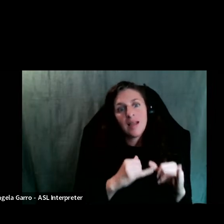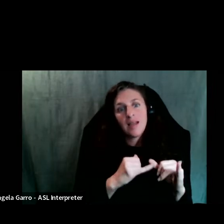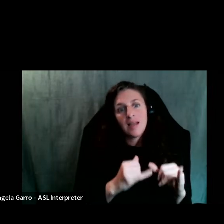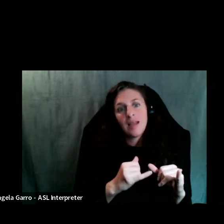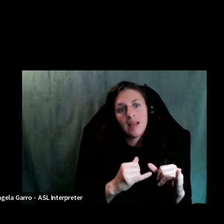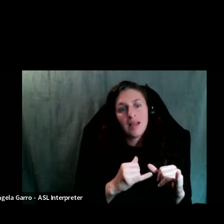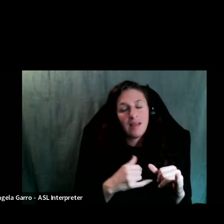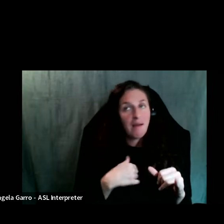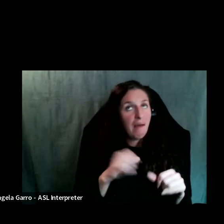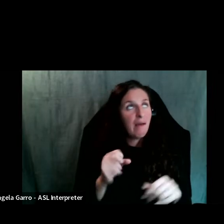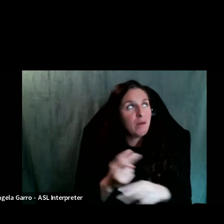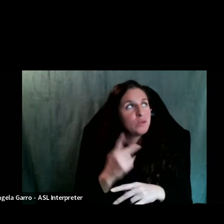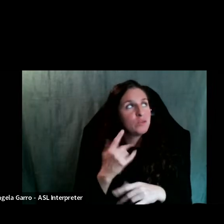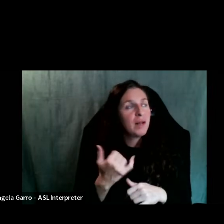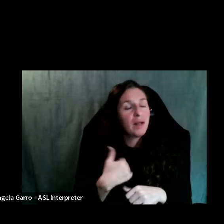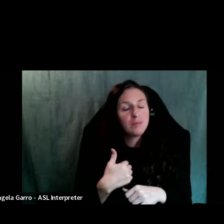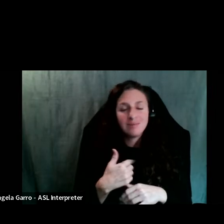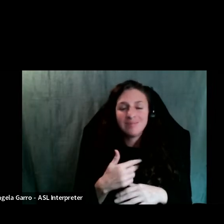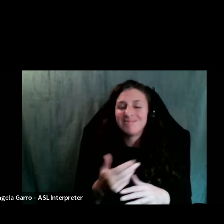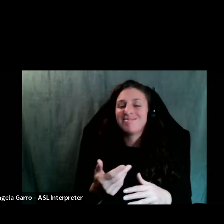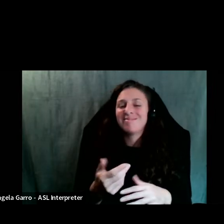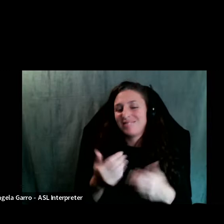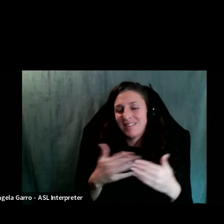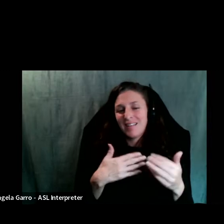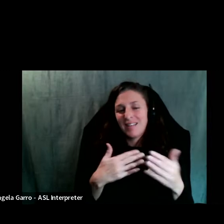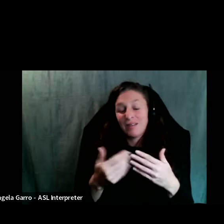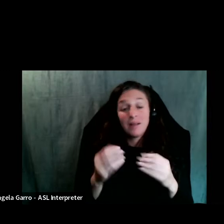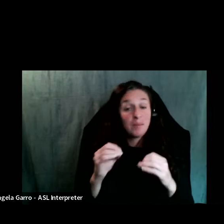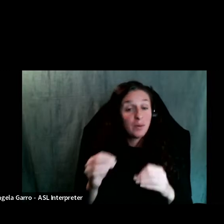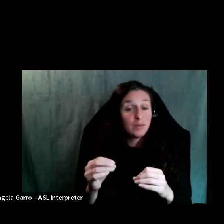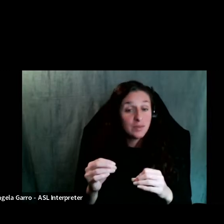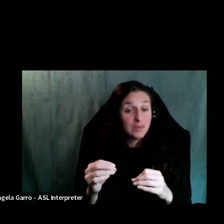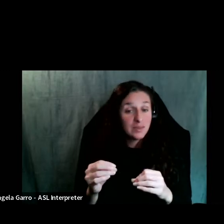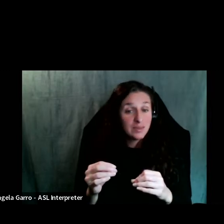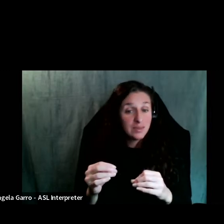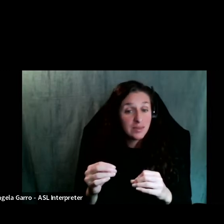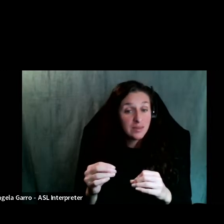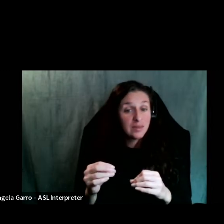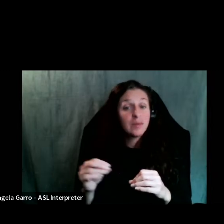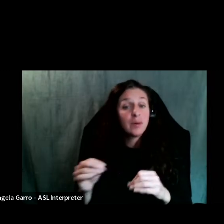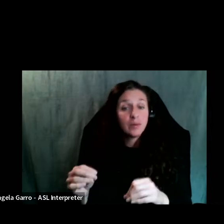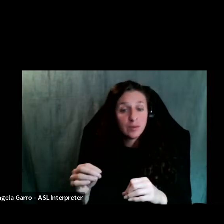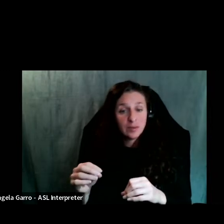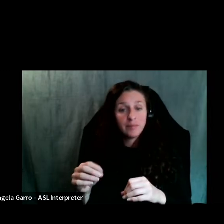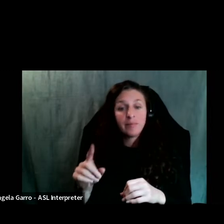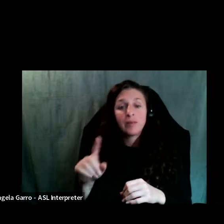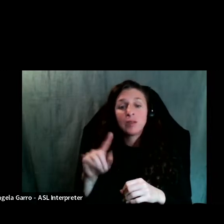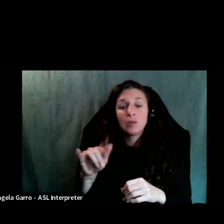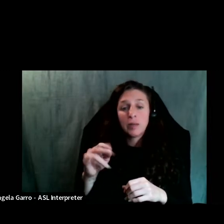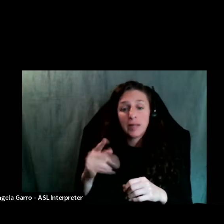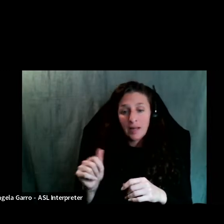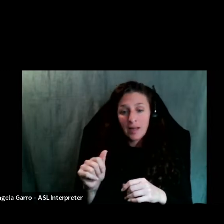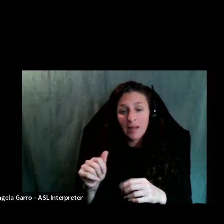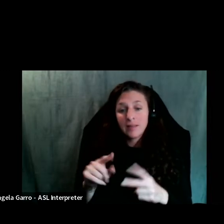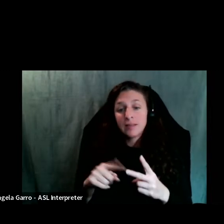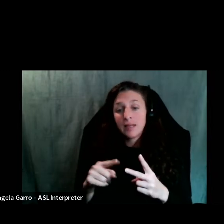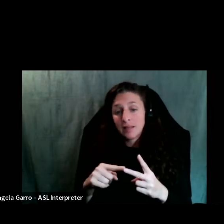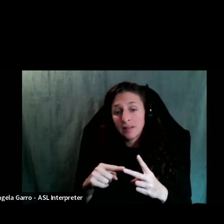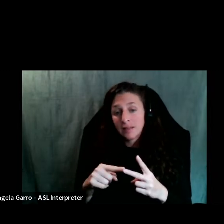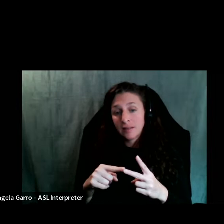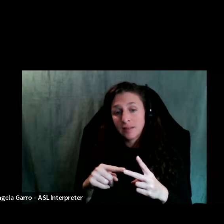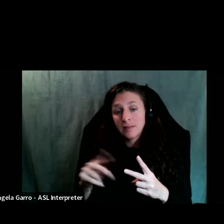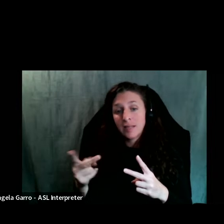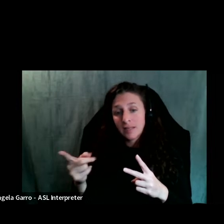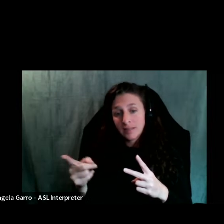like, I could use that right now. Anyway, a motion? Motion. Okay, motion made by Trustee Andrade Zuniga. Is there a second? I'll second